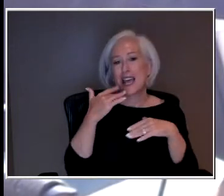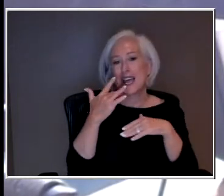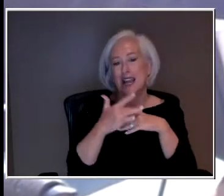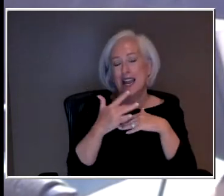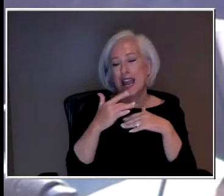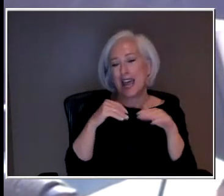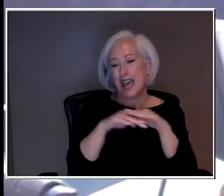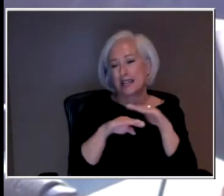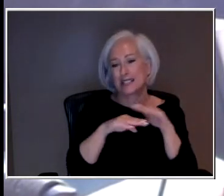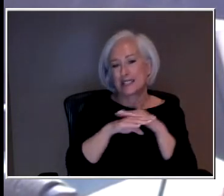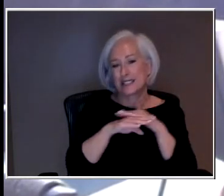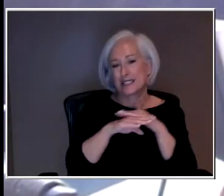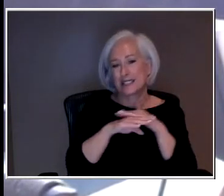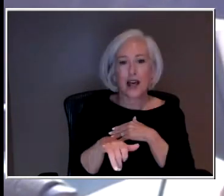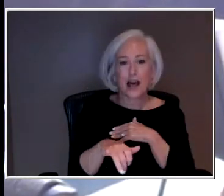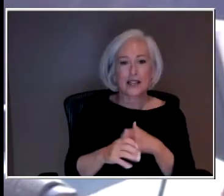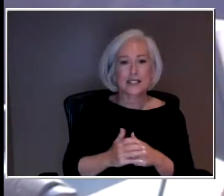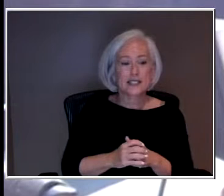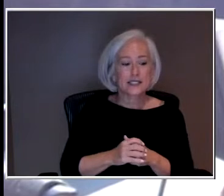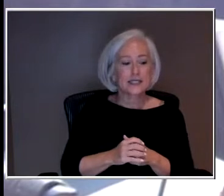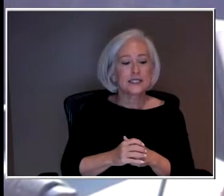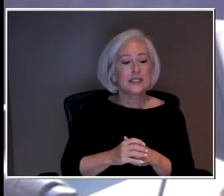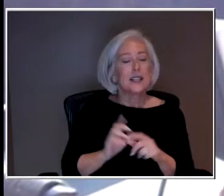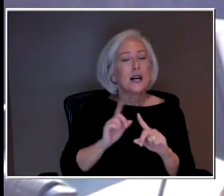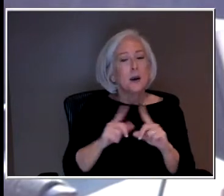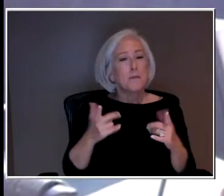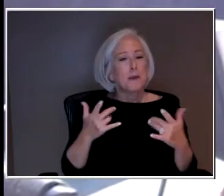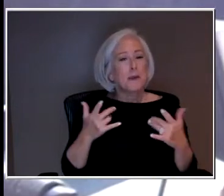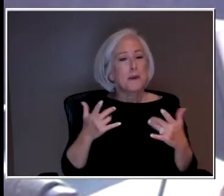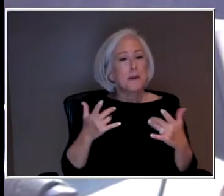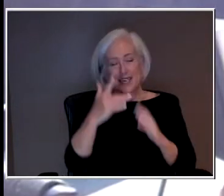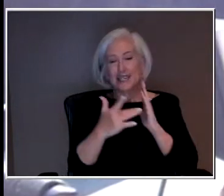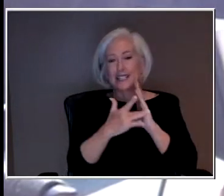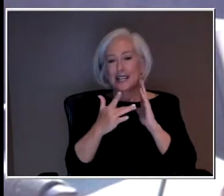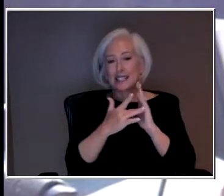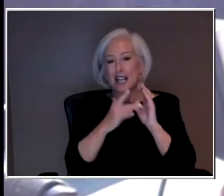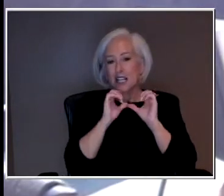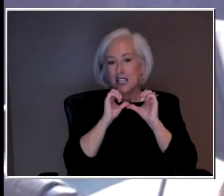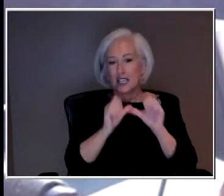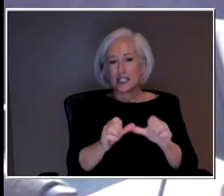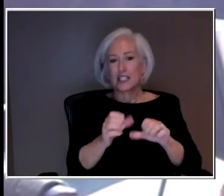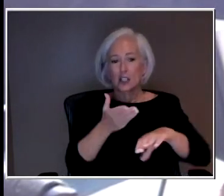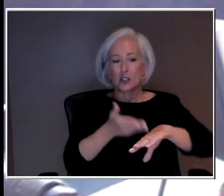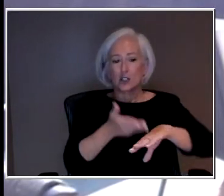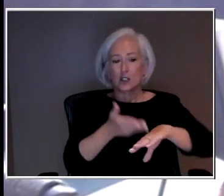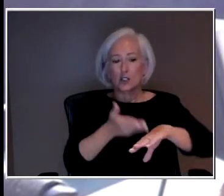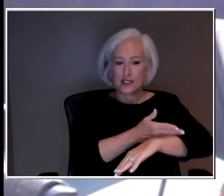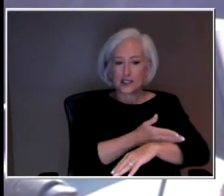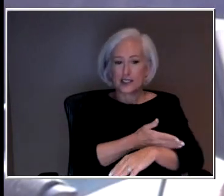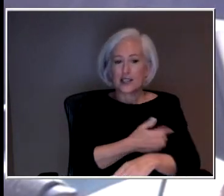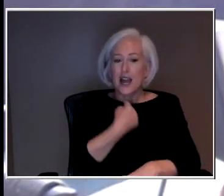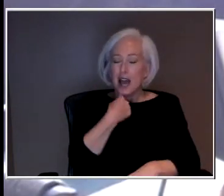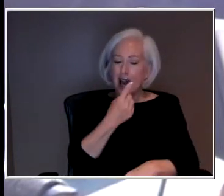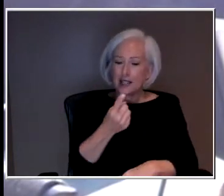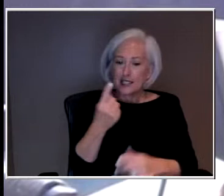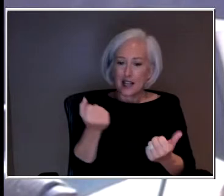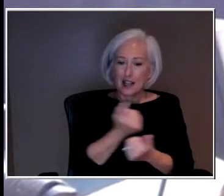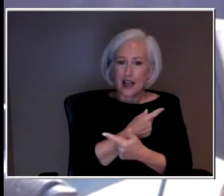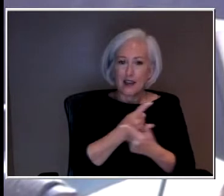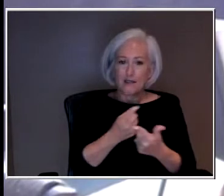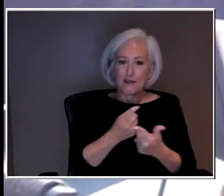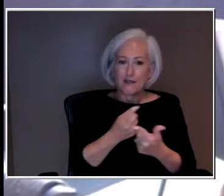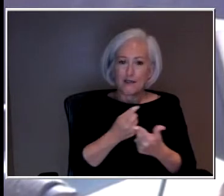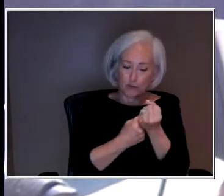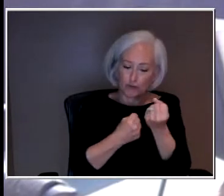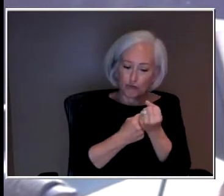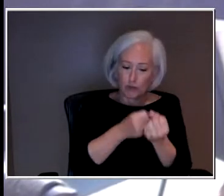advantages coming to our health system. But really, I think the technology continues to advance. I just tell everyone to continue to be advocates for themselves or